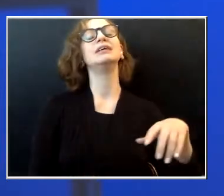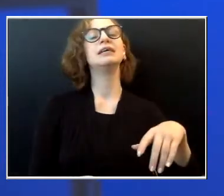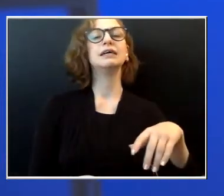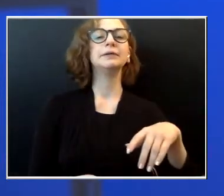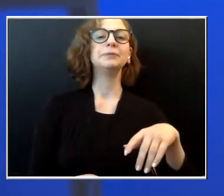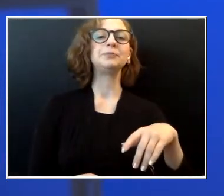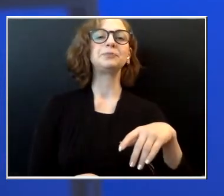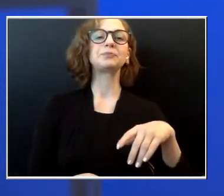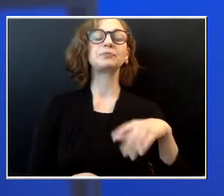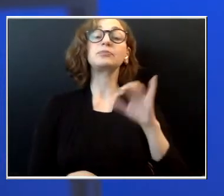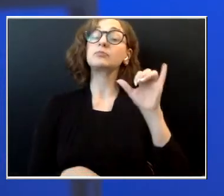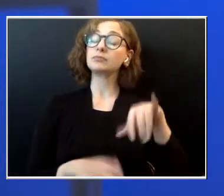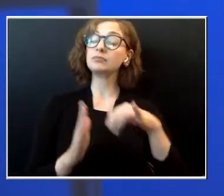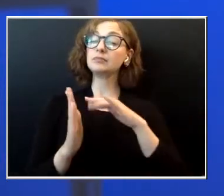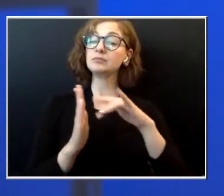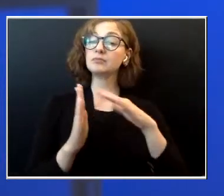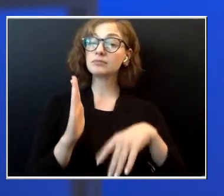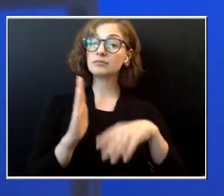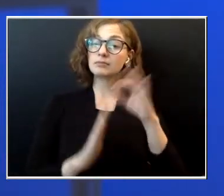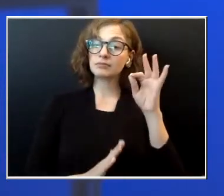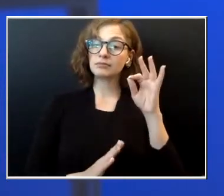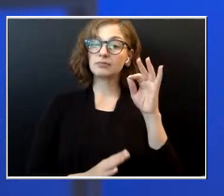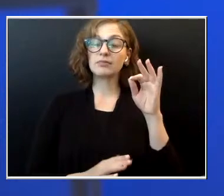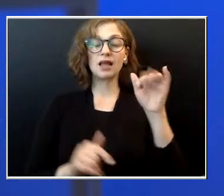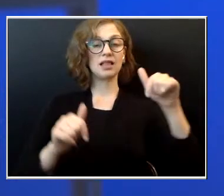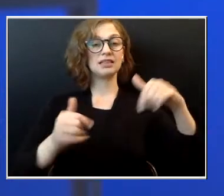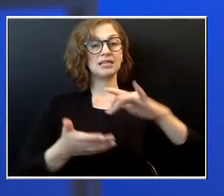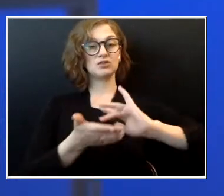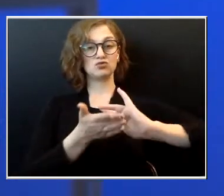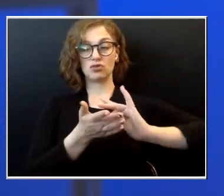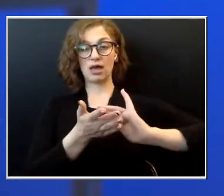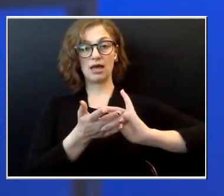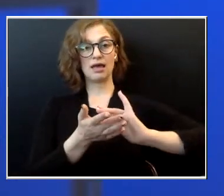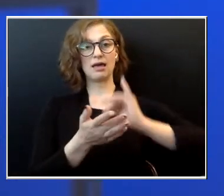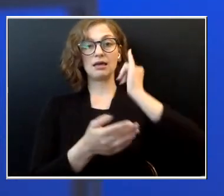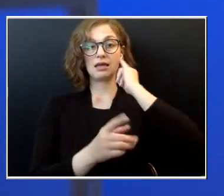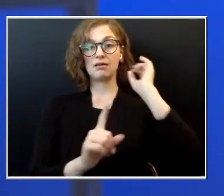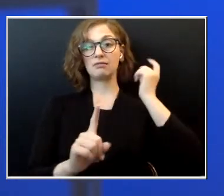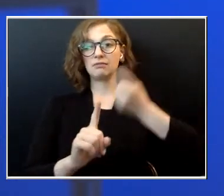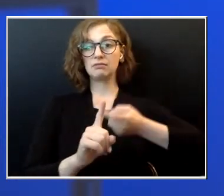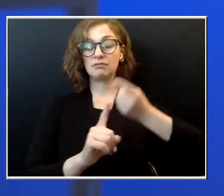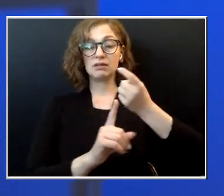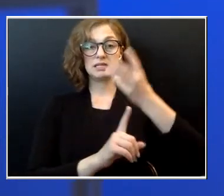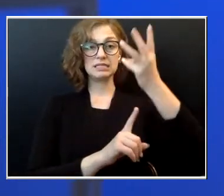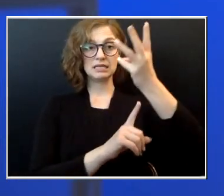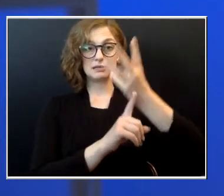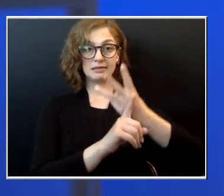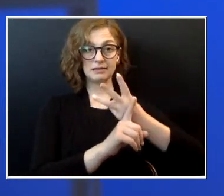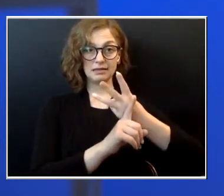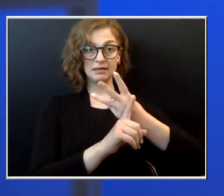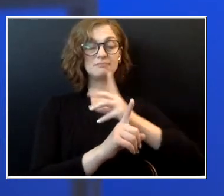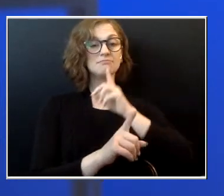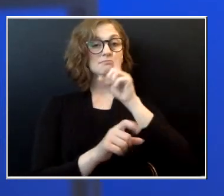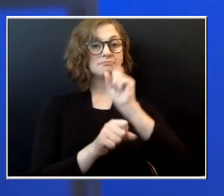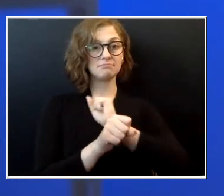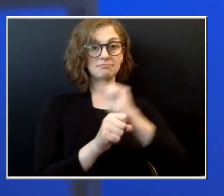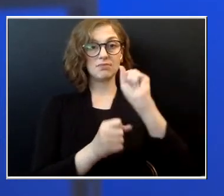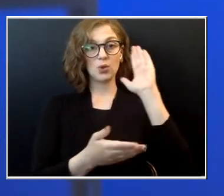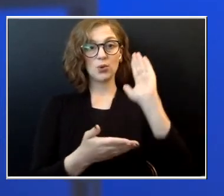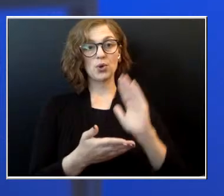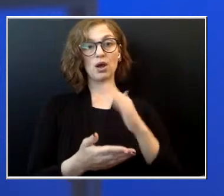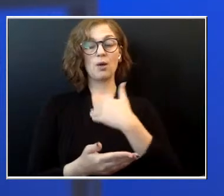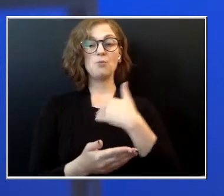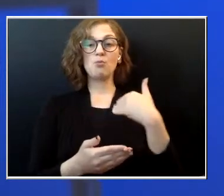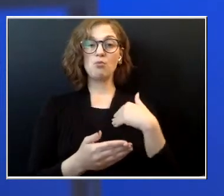showed that this drug, given for just 6 months, actually reduced breast cell growth or